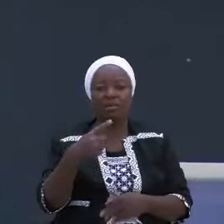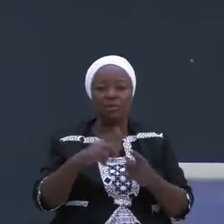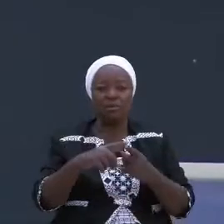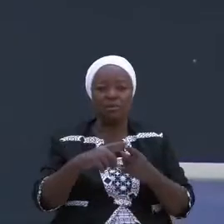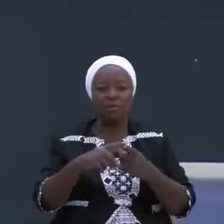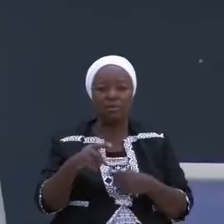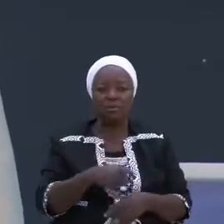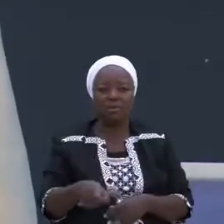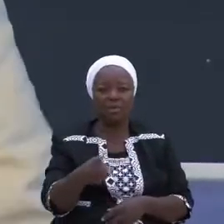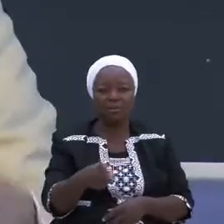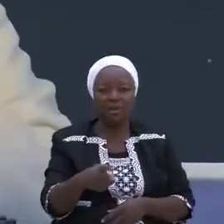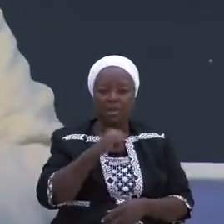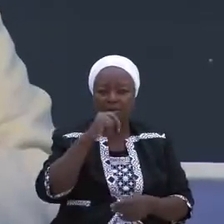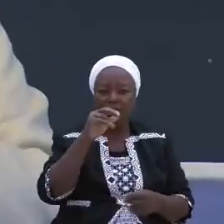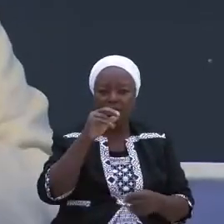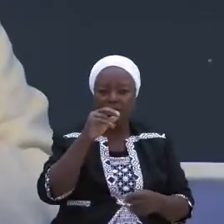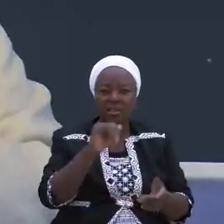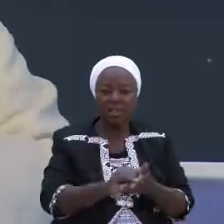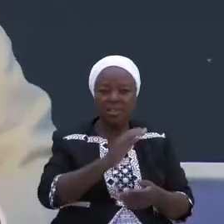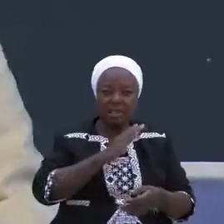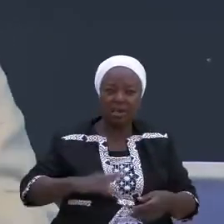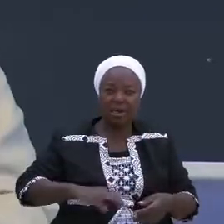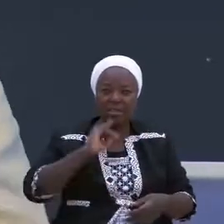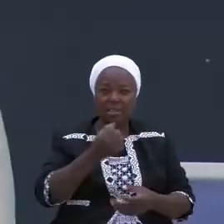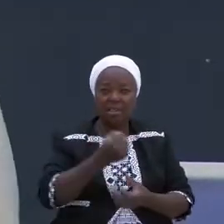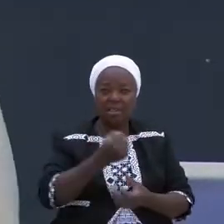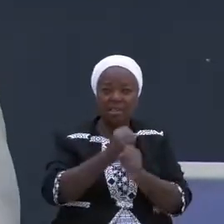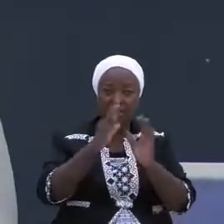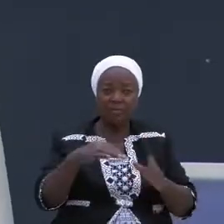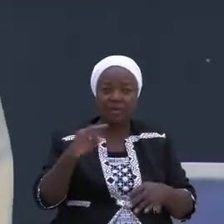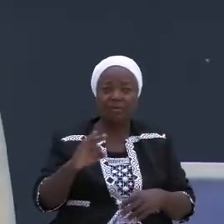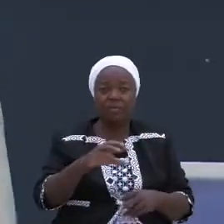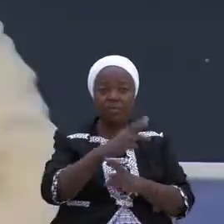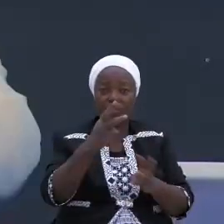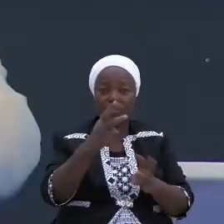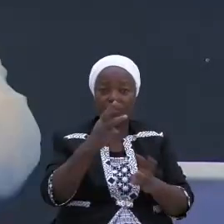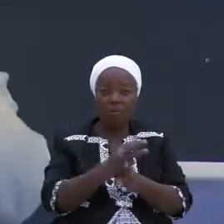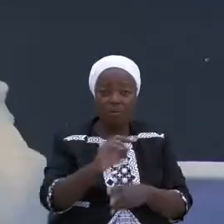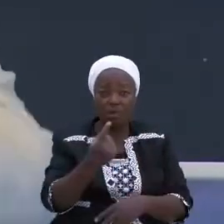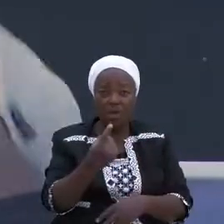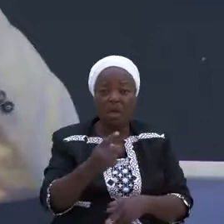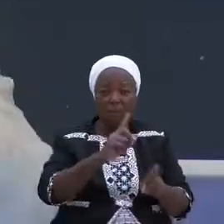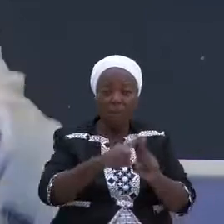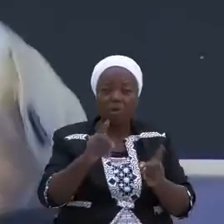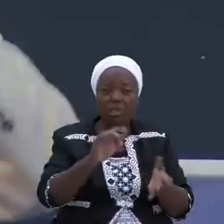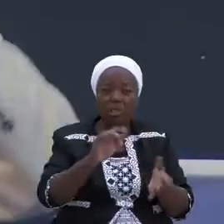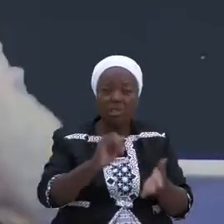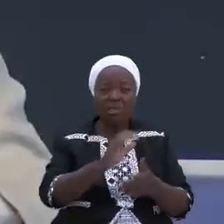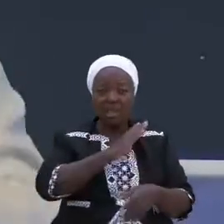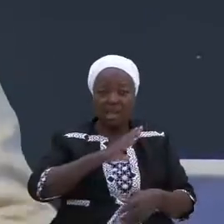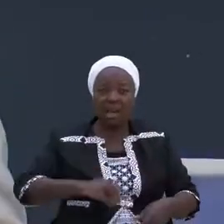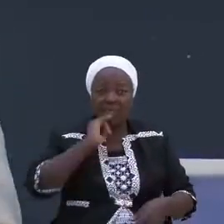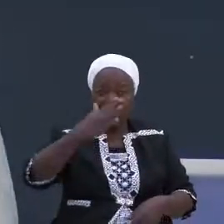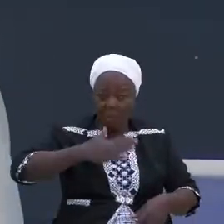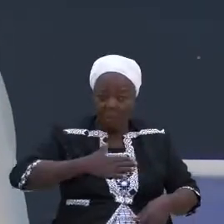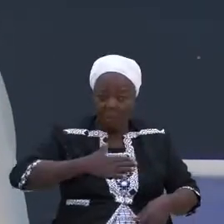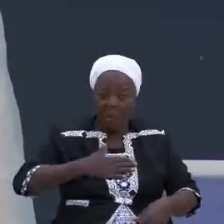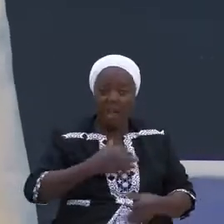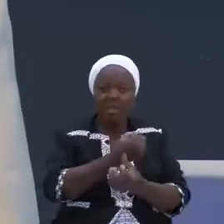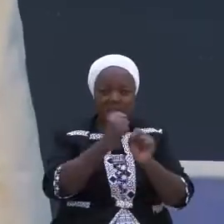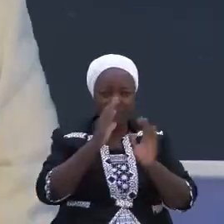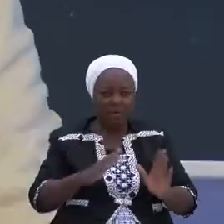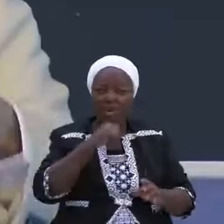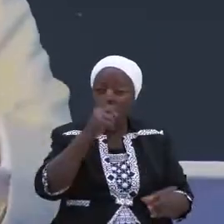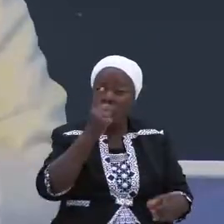the savior of the world christ is my savior not joy that christ died for